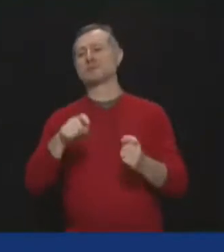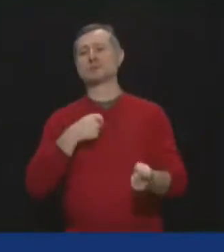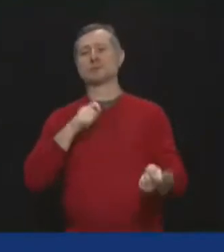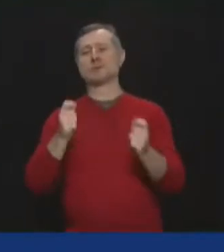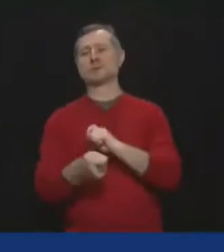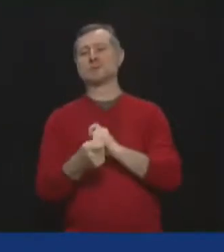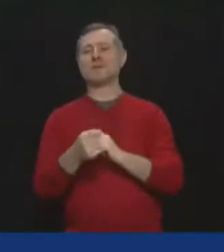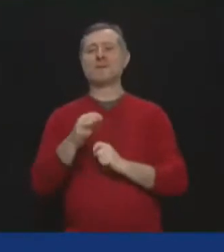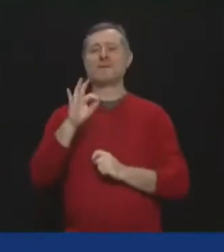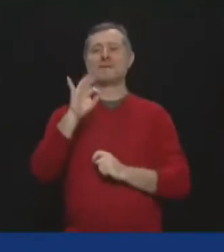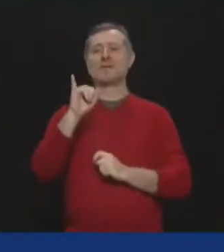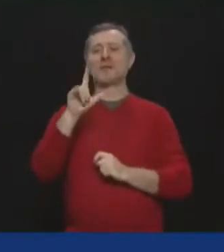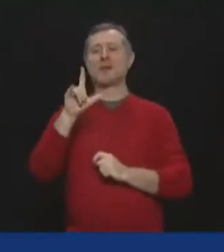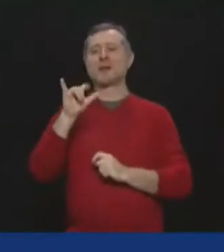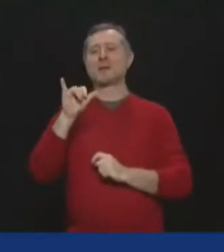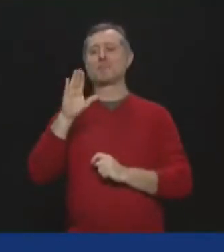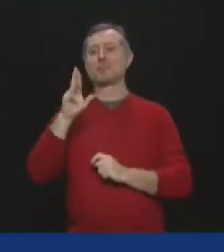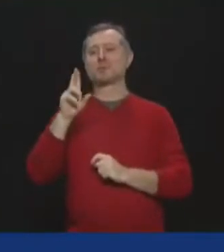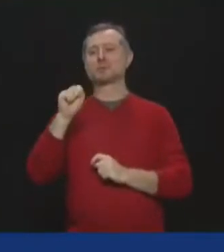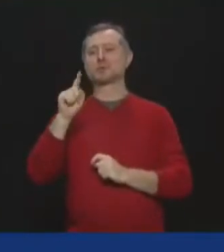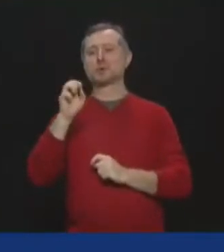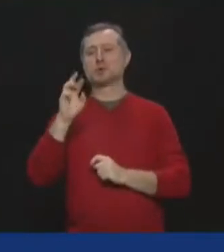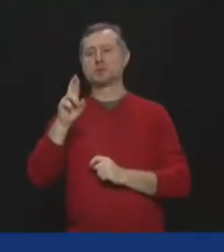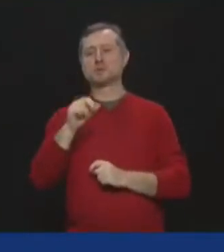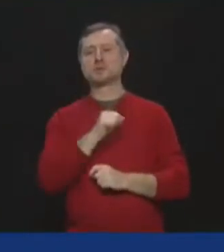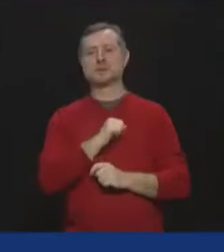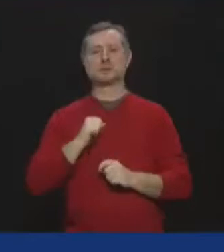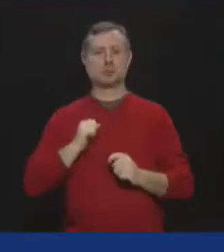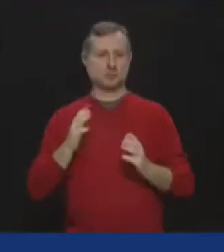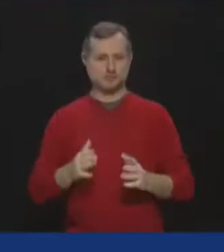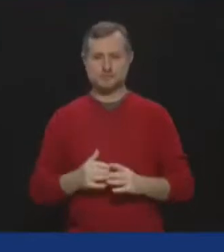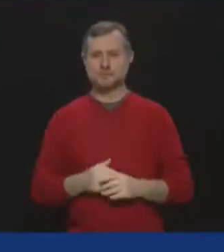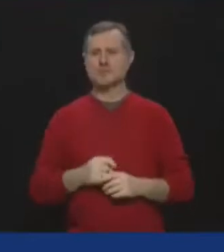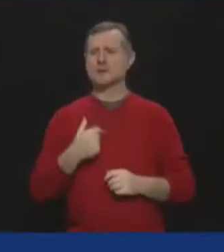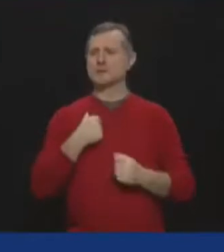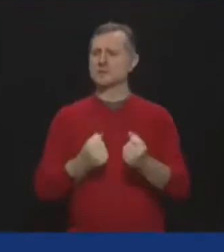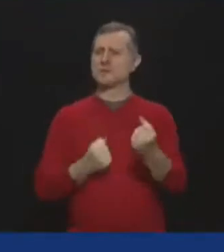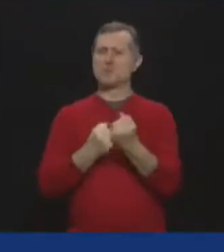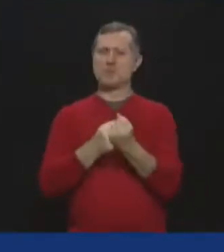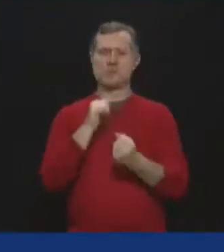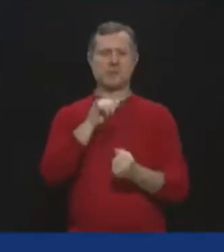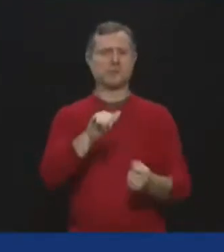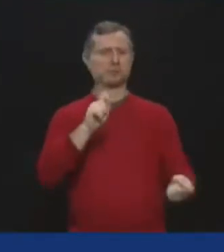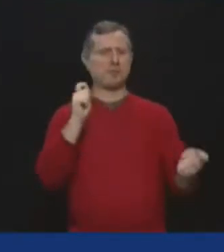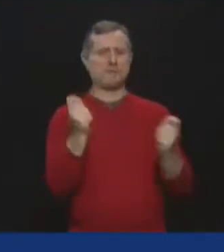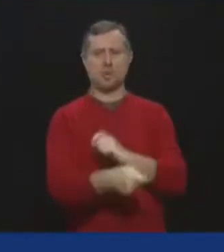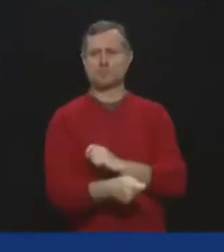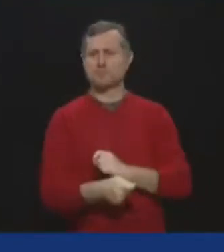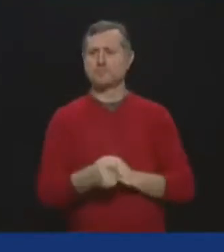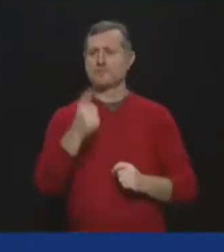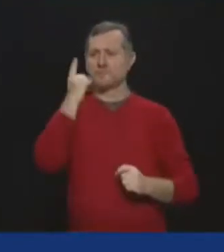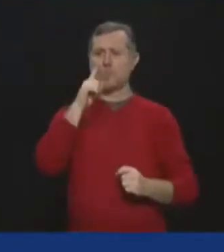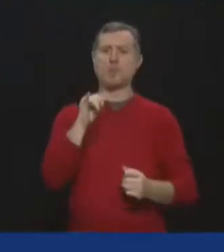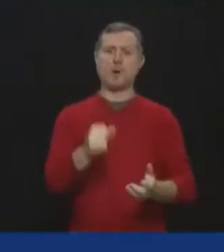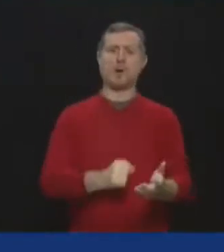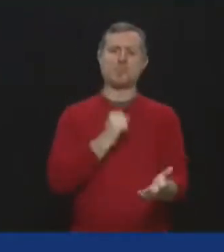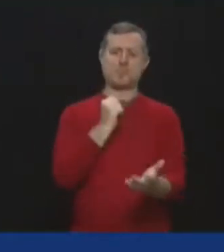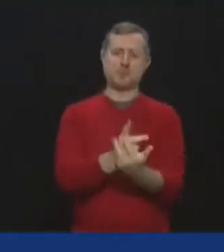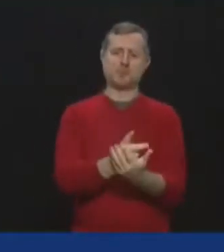in the Senate. I fully support filibuster reform to pass reproductive freedom in the U.S. Senate.